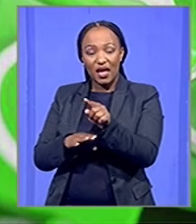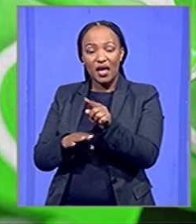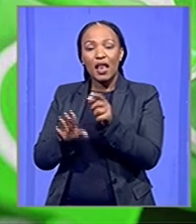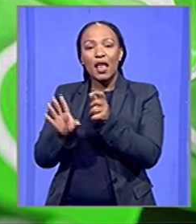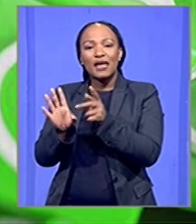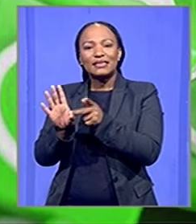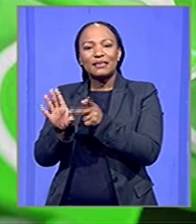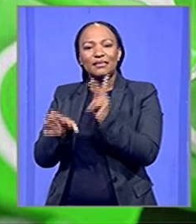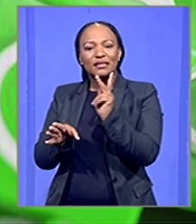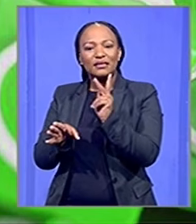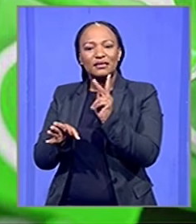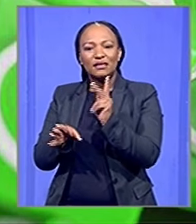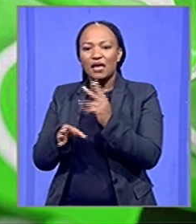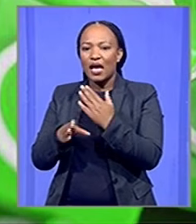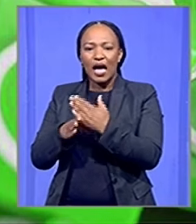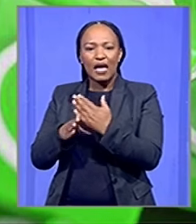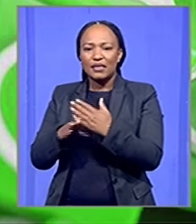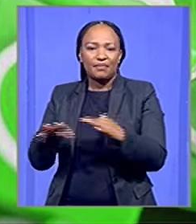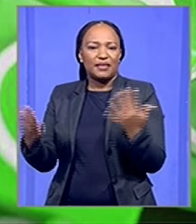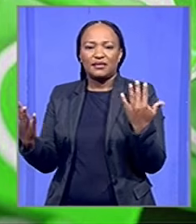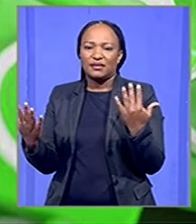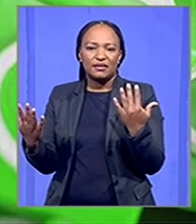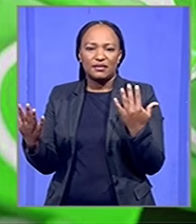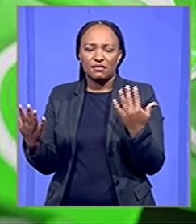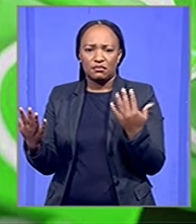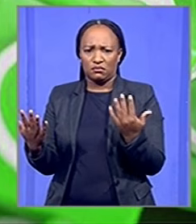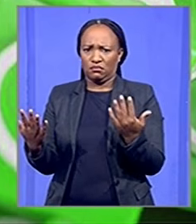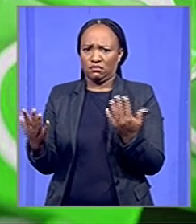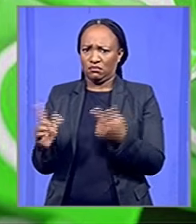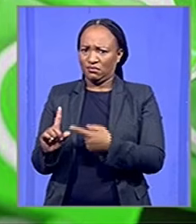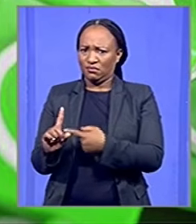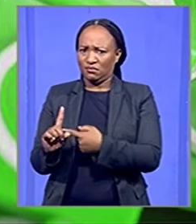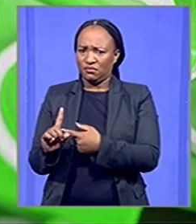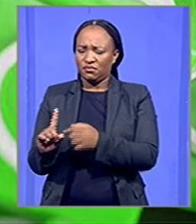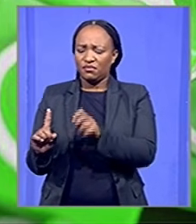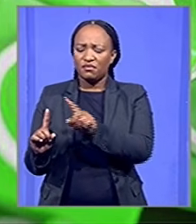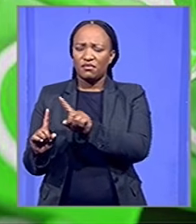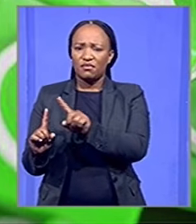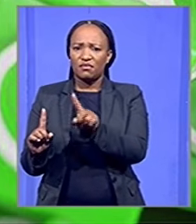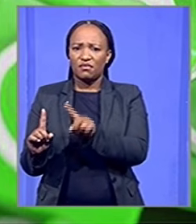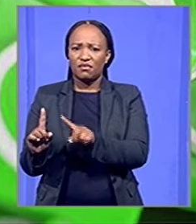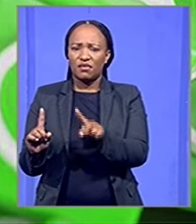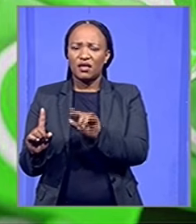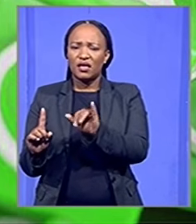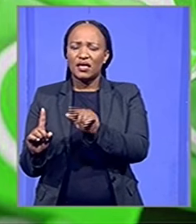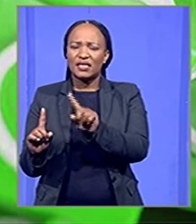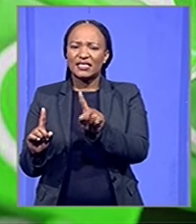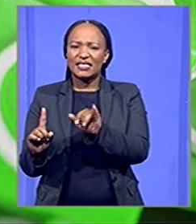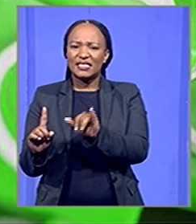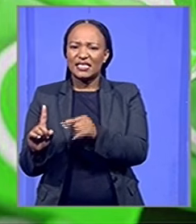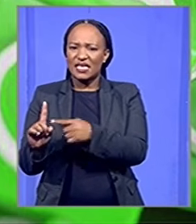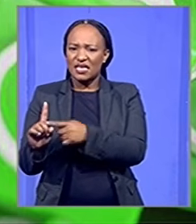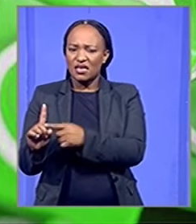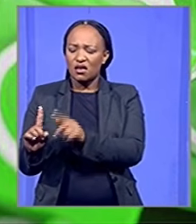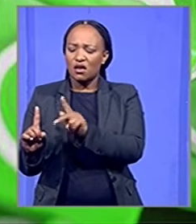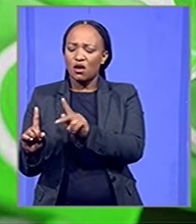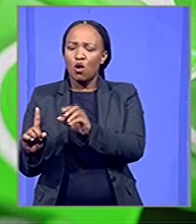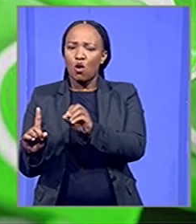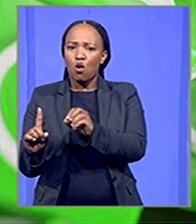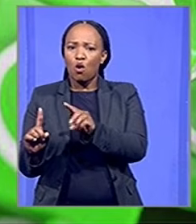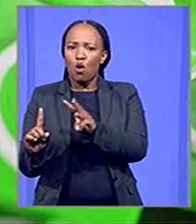sebetse because Zizikodwa ho tlile jwang hore a tlhophiwe ho nna positioning e nngwe